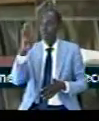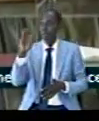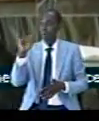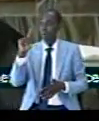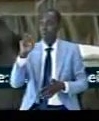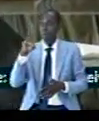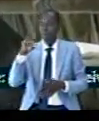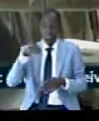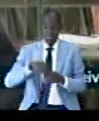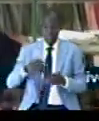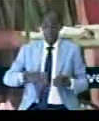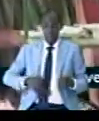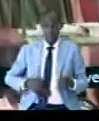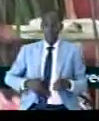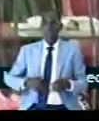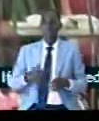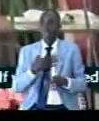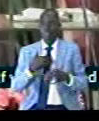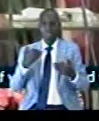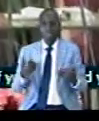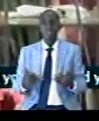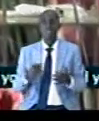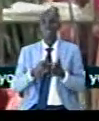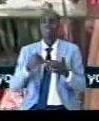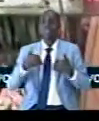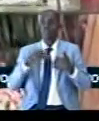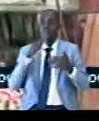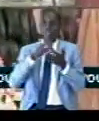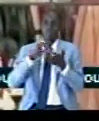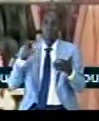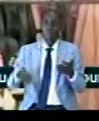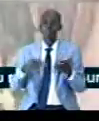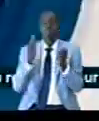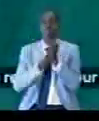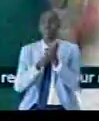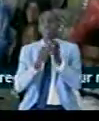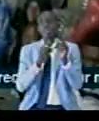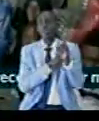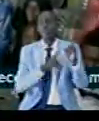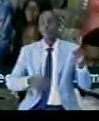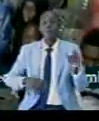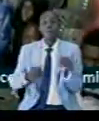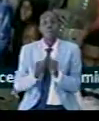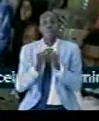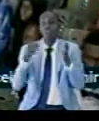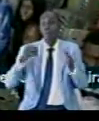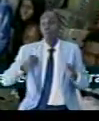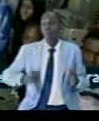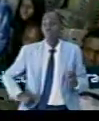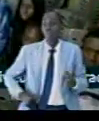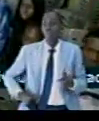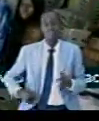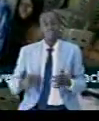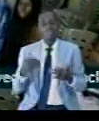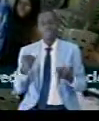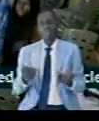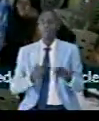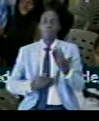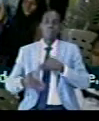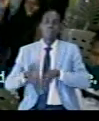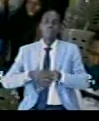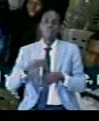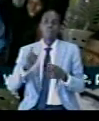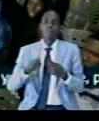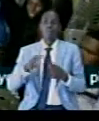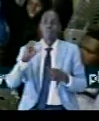I give God the miracle for what he has done for me. Praise the Lord. Back to the moderating overseer. Put your hands